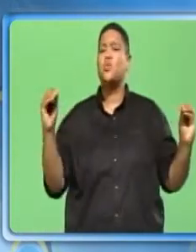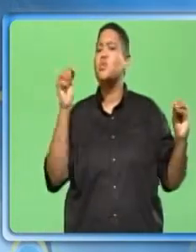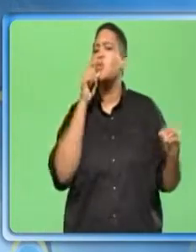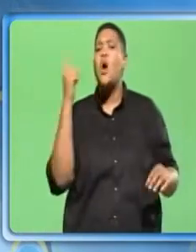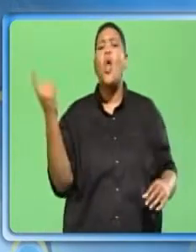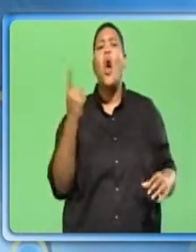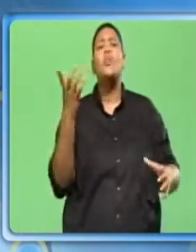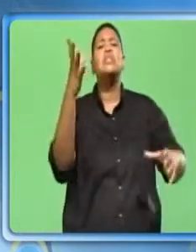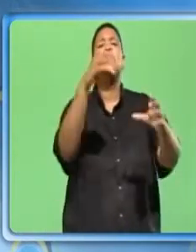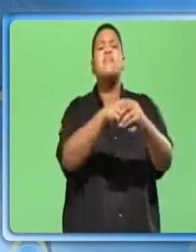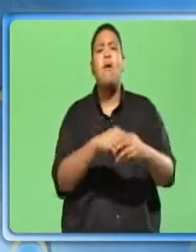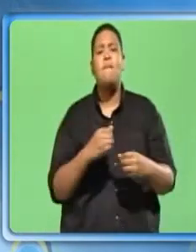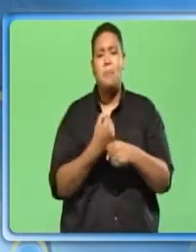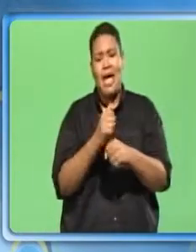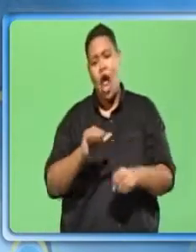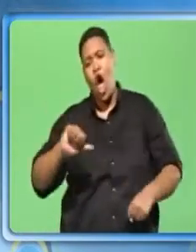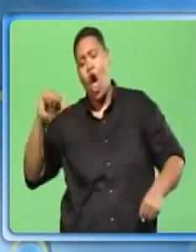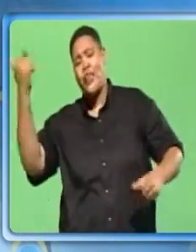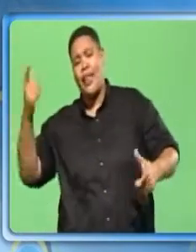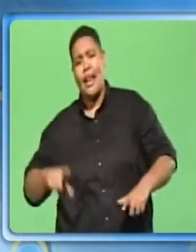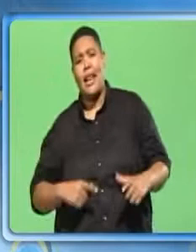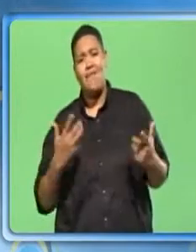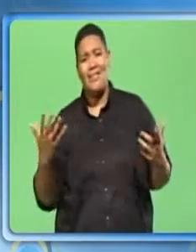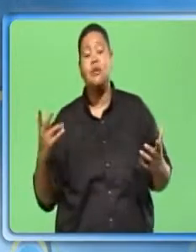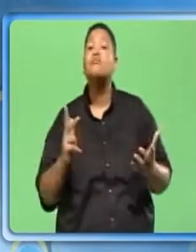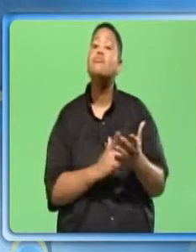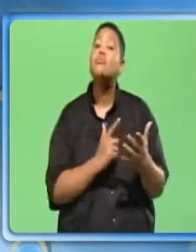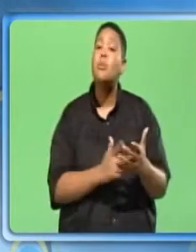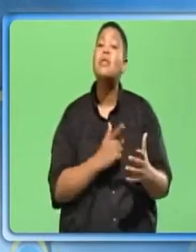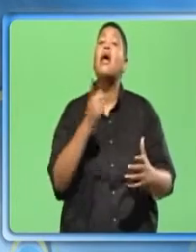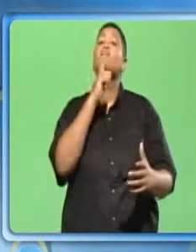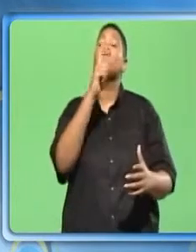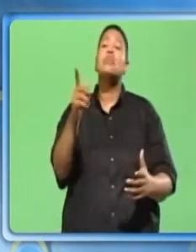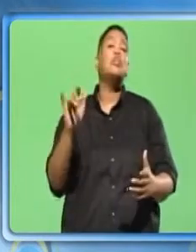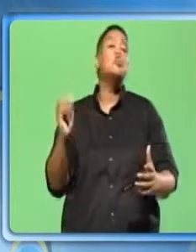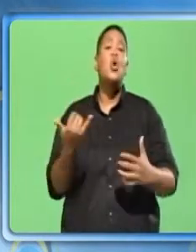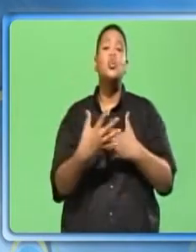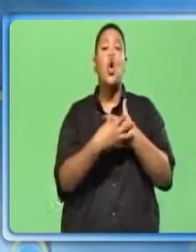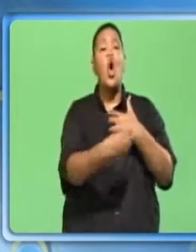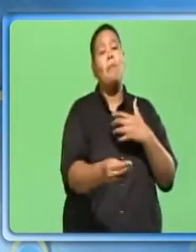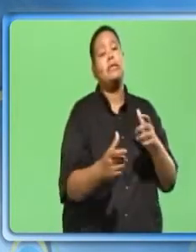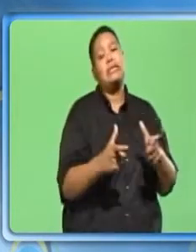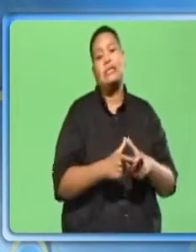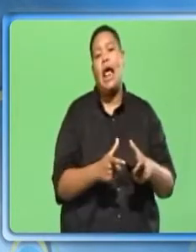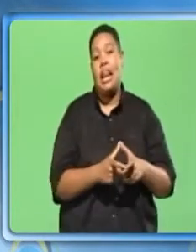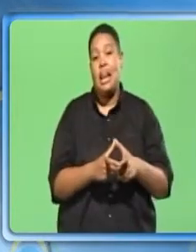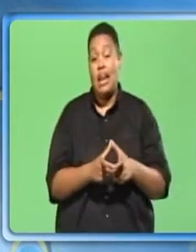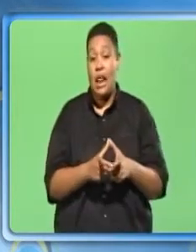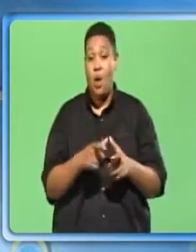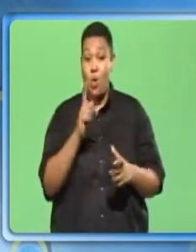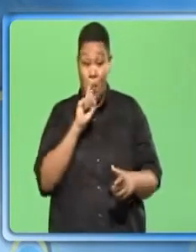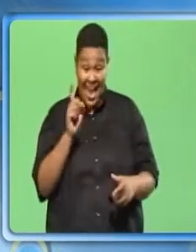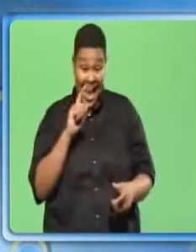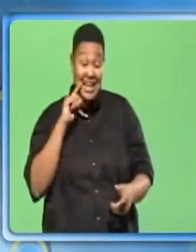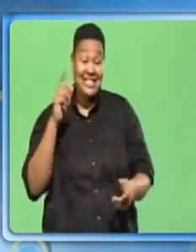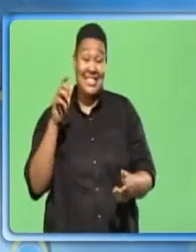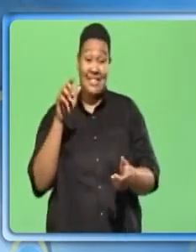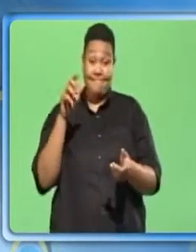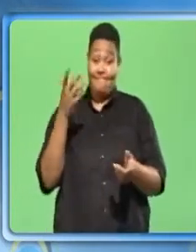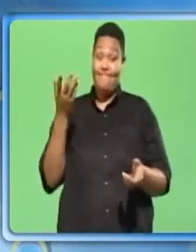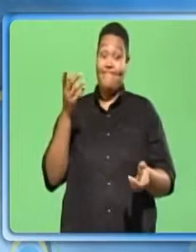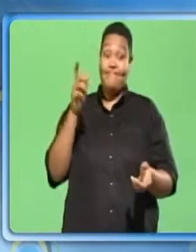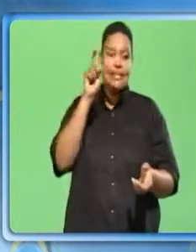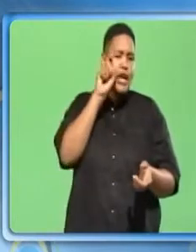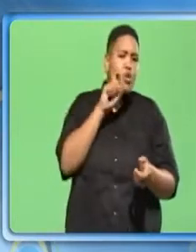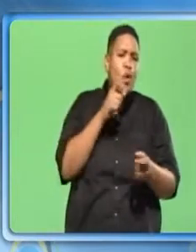always involve making another organism. Instead, it just copies a cell, whereas asexual reproduction involves